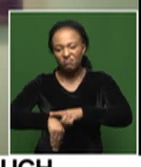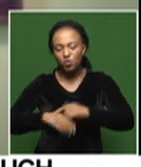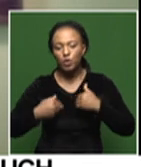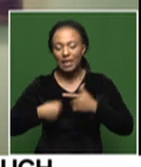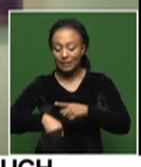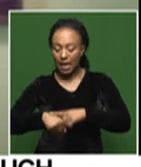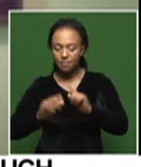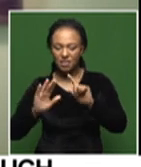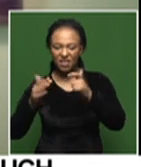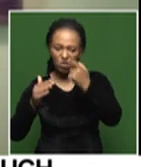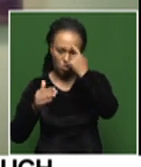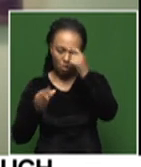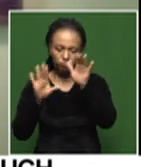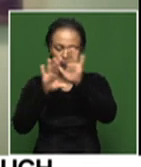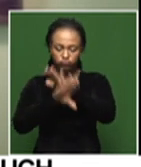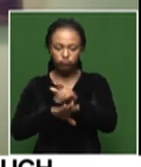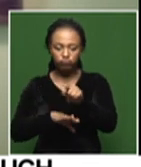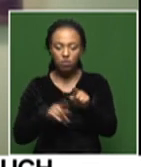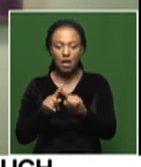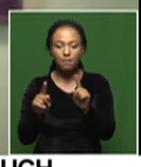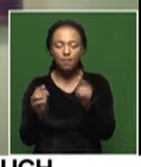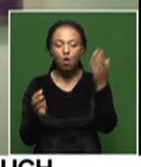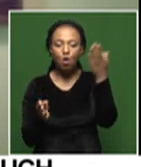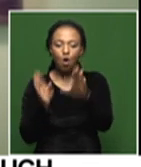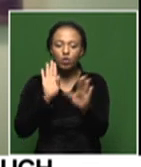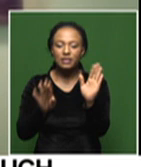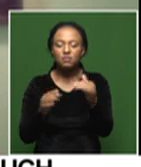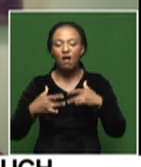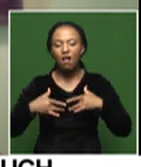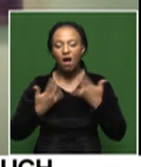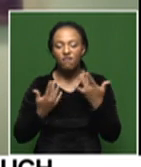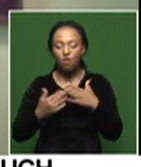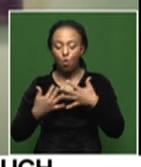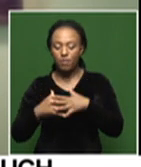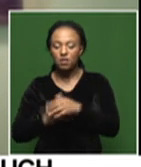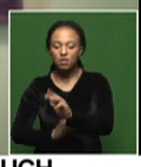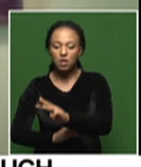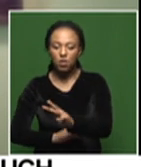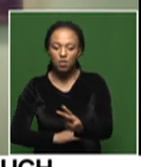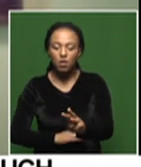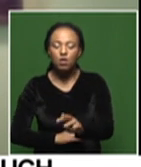at 7. The auctions are streamed live through our website, which is